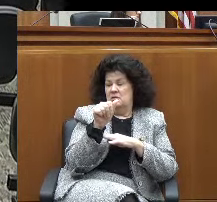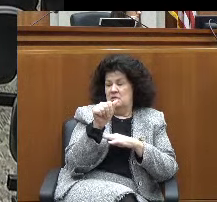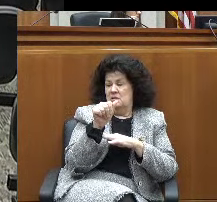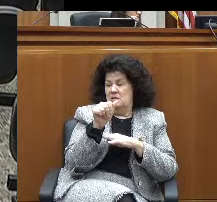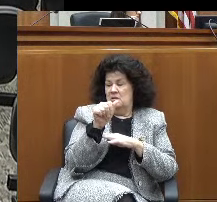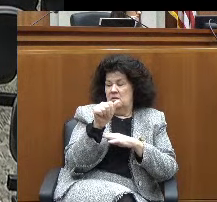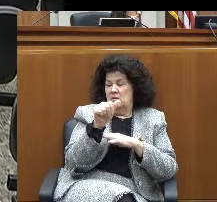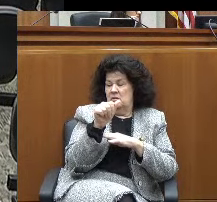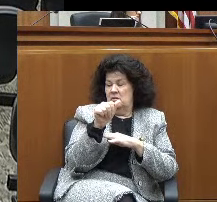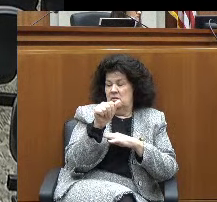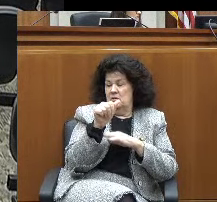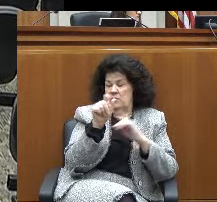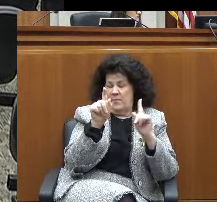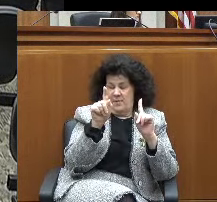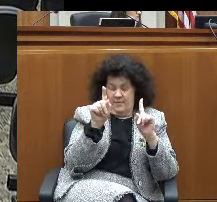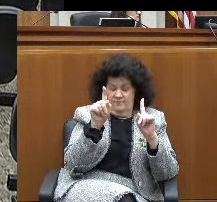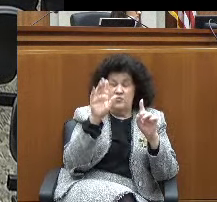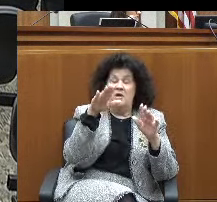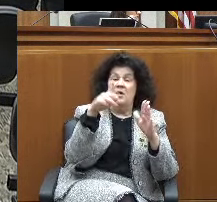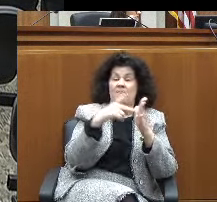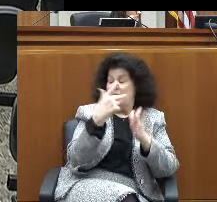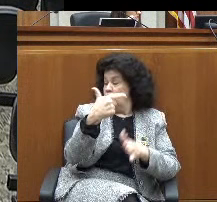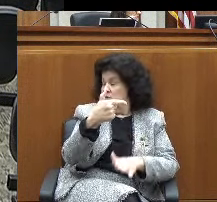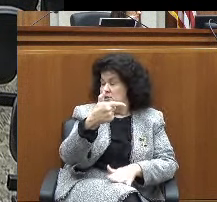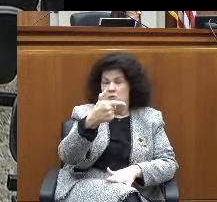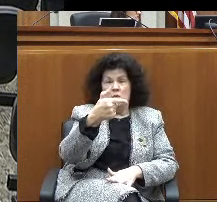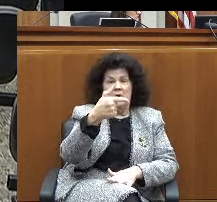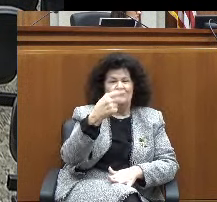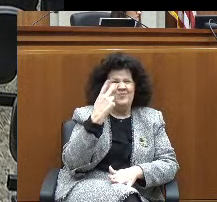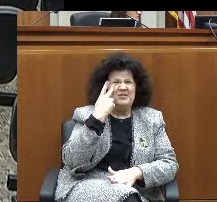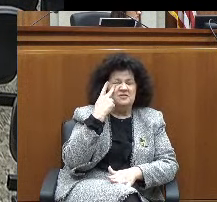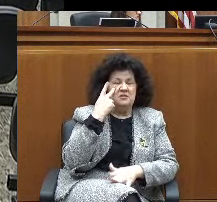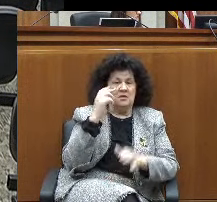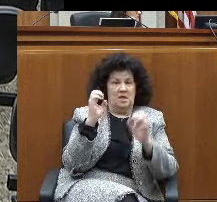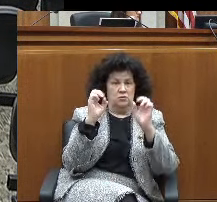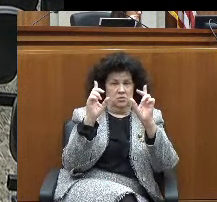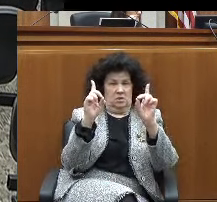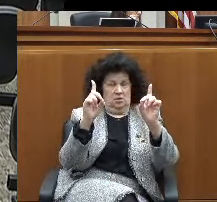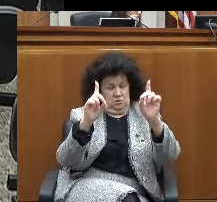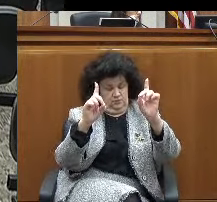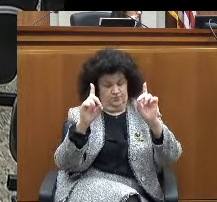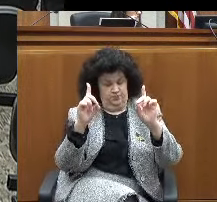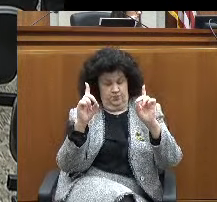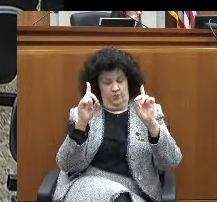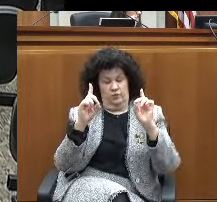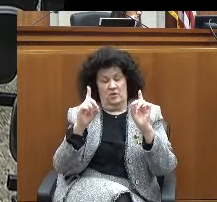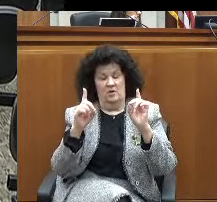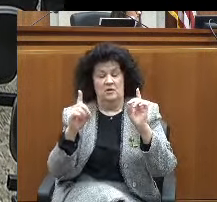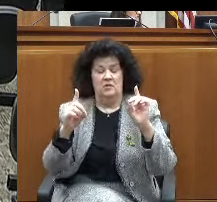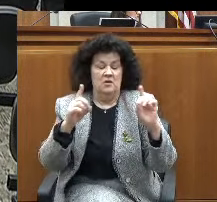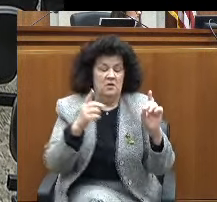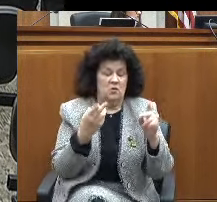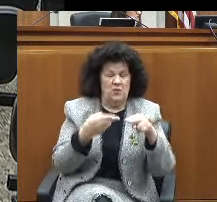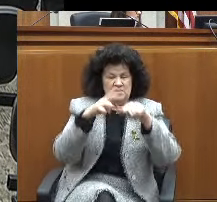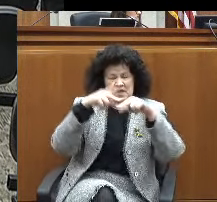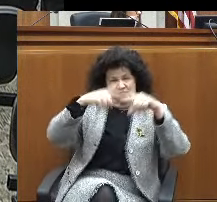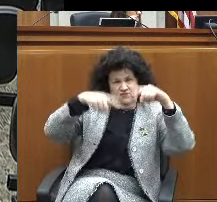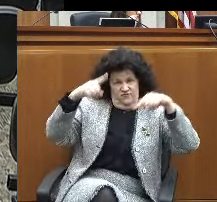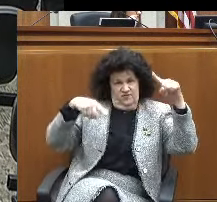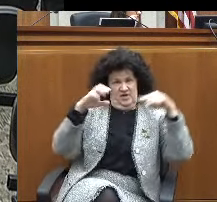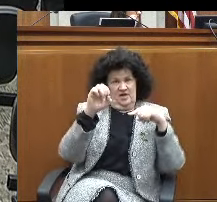hold on 25 seconds, here we are. Page 21, educator workforce increasing in diversity of race and ethnicity